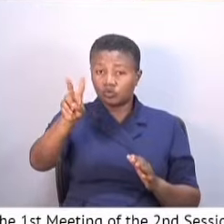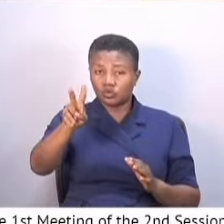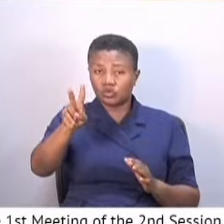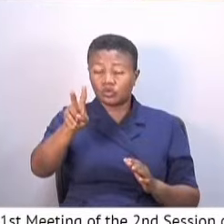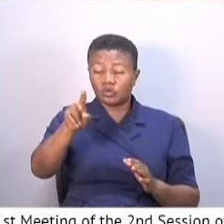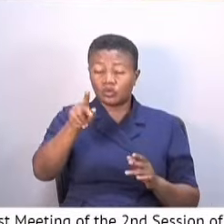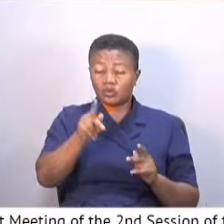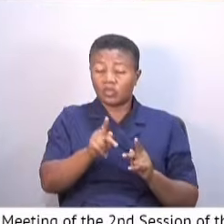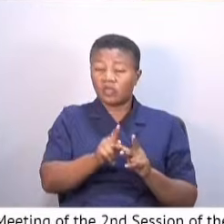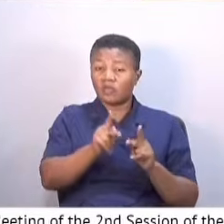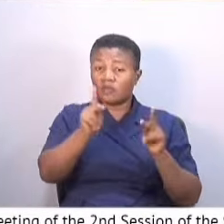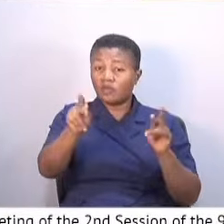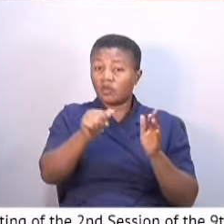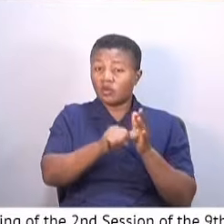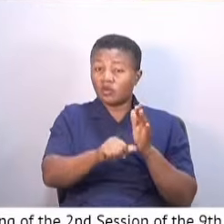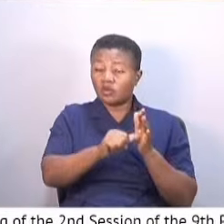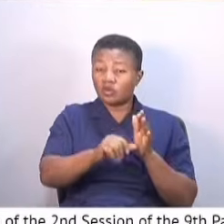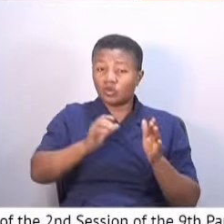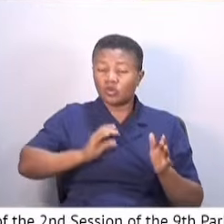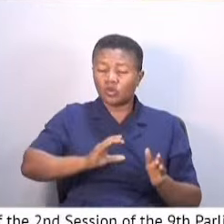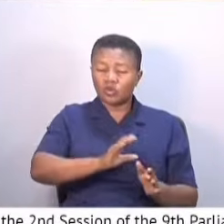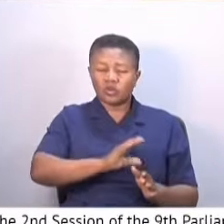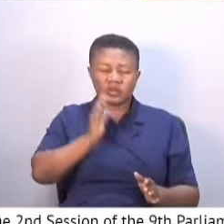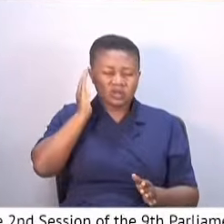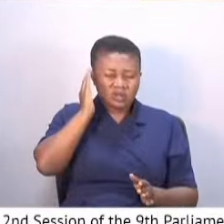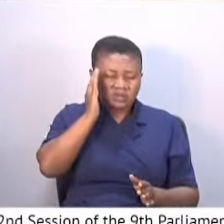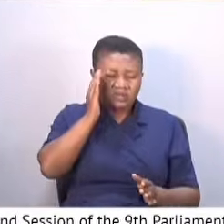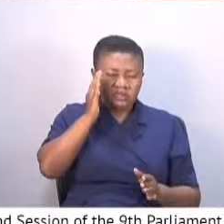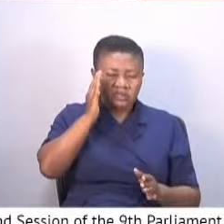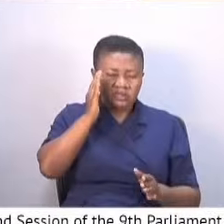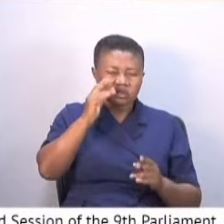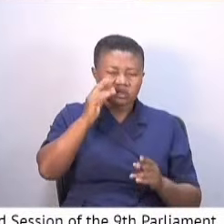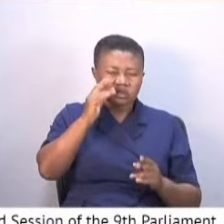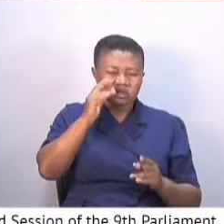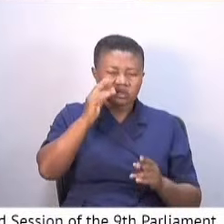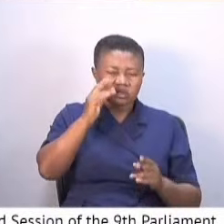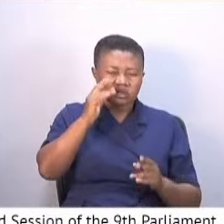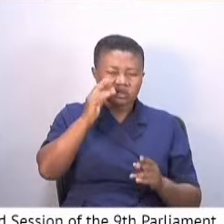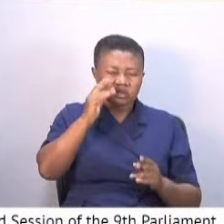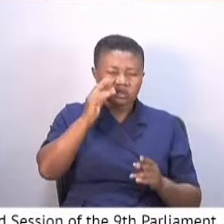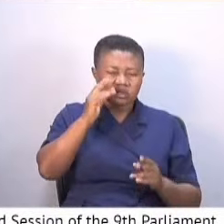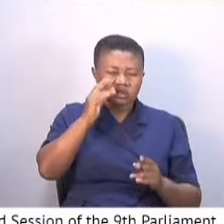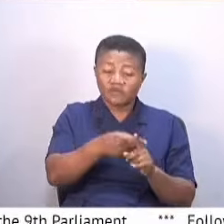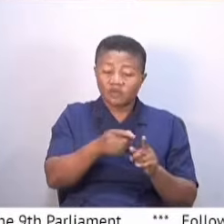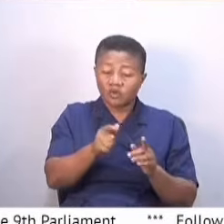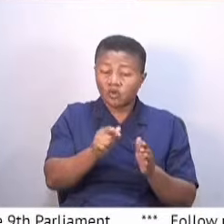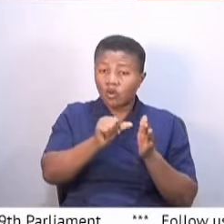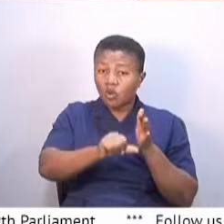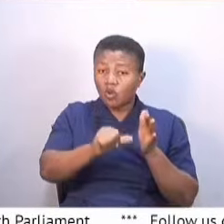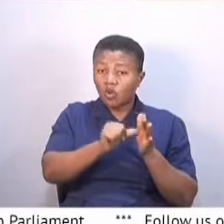the Public Accounts Committee shall examine the report of the Auditor General on the public